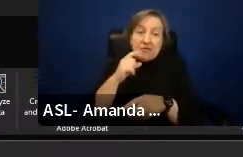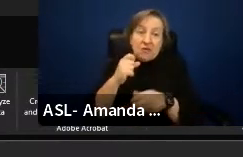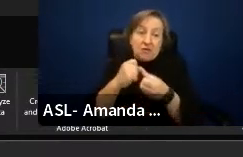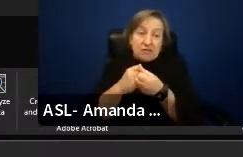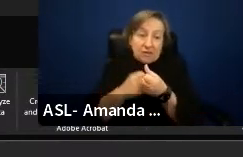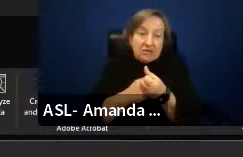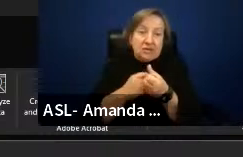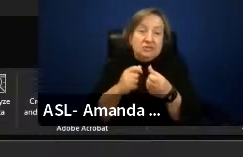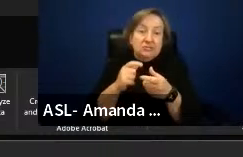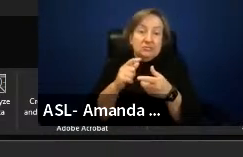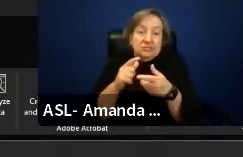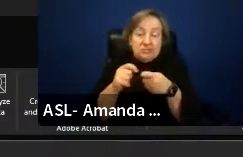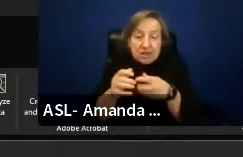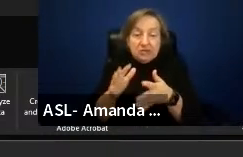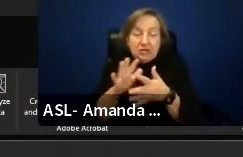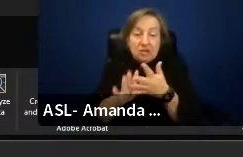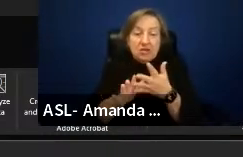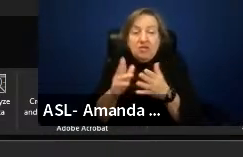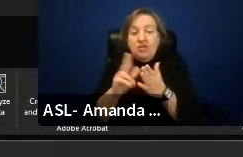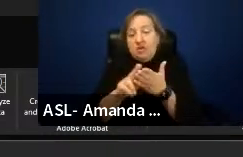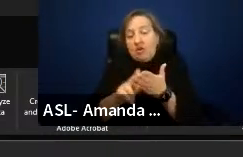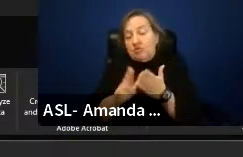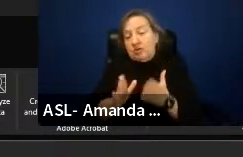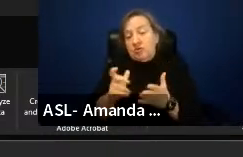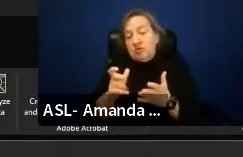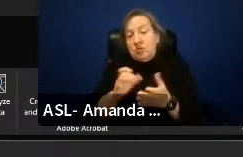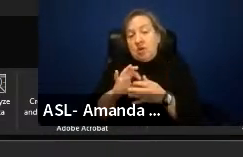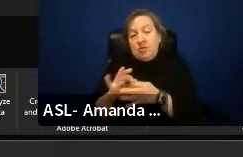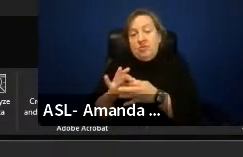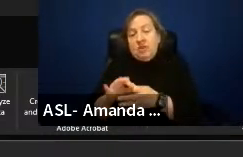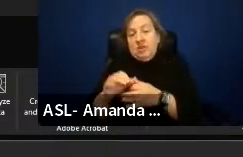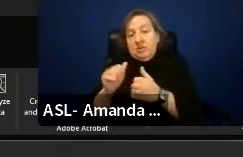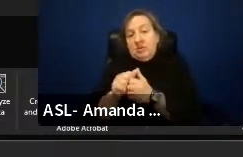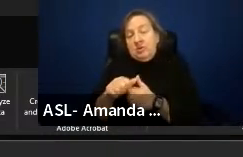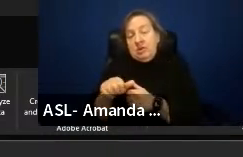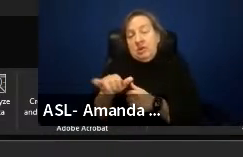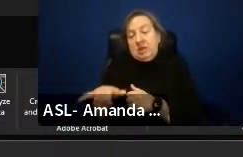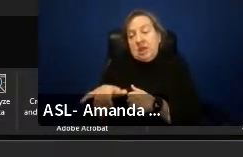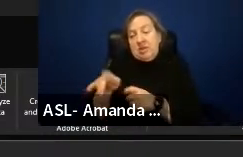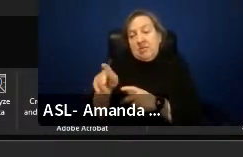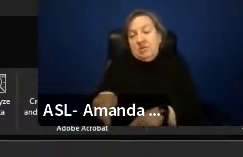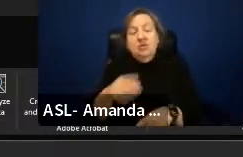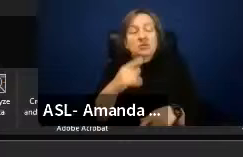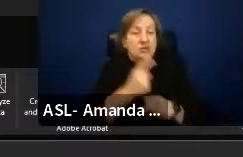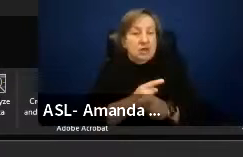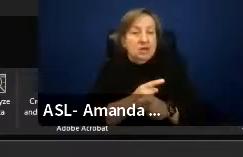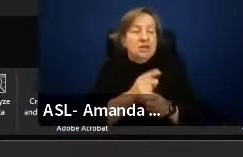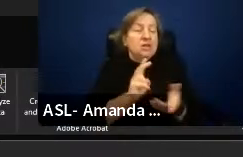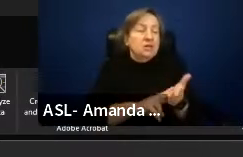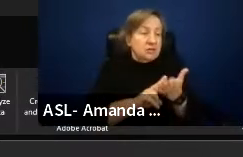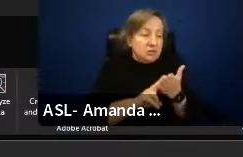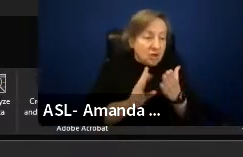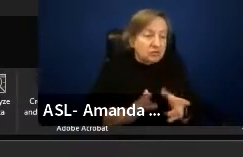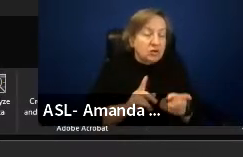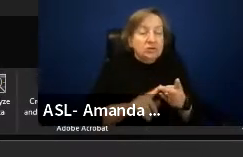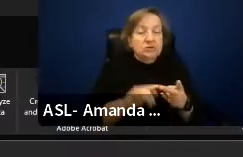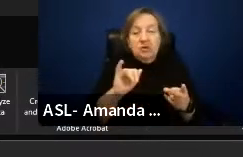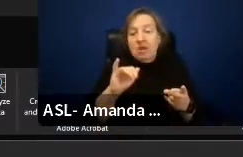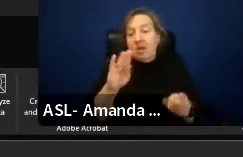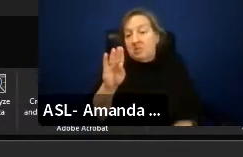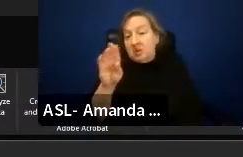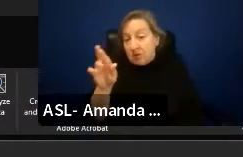or other things, the contractor will want that integrity with Absolutely. that entity. And that contractor or